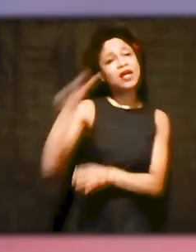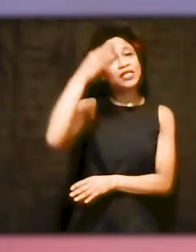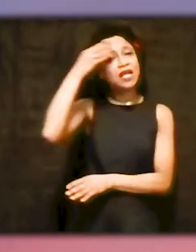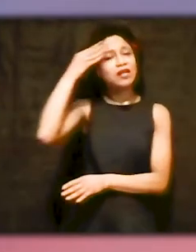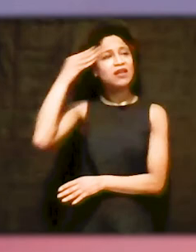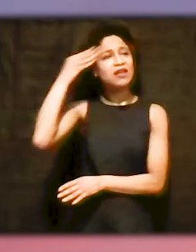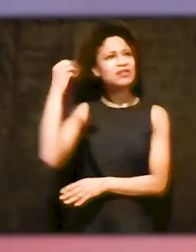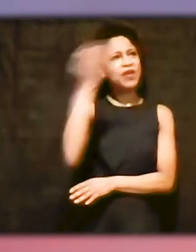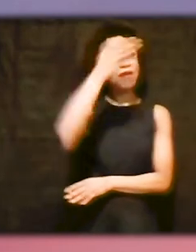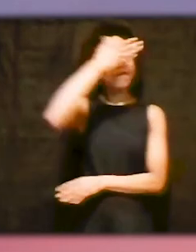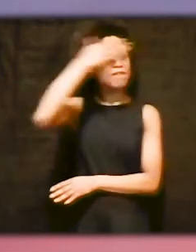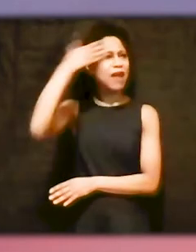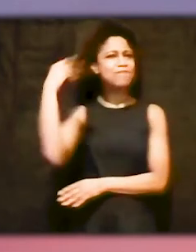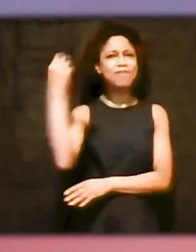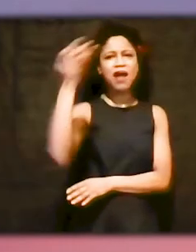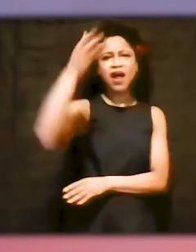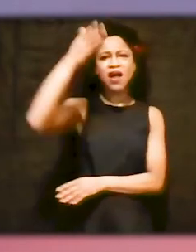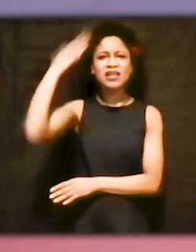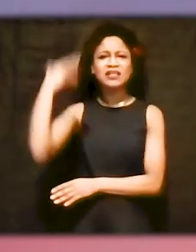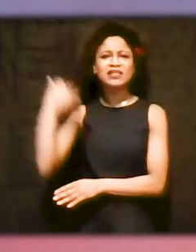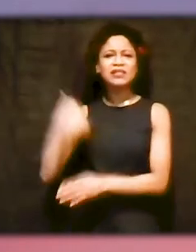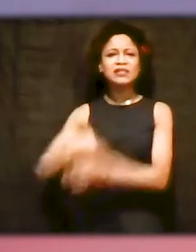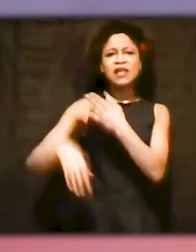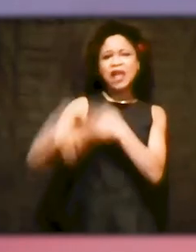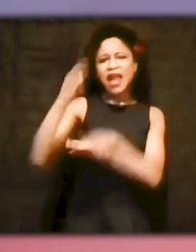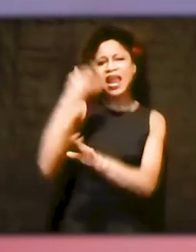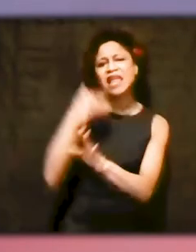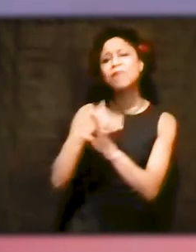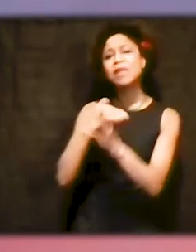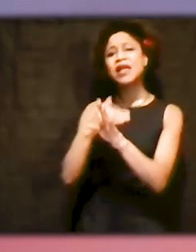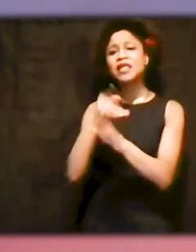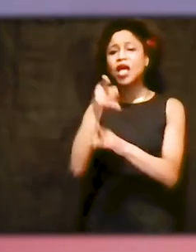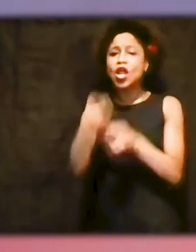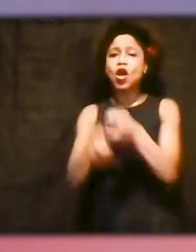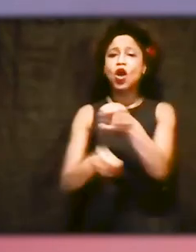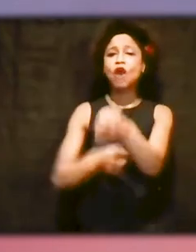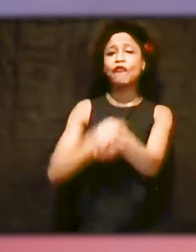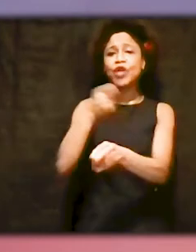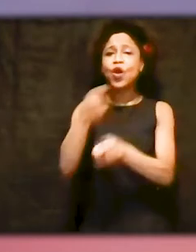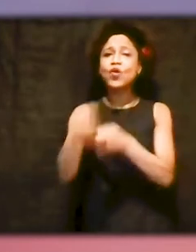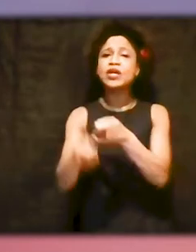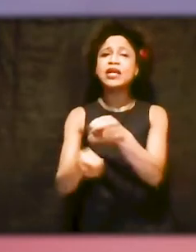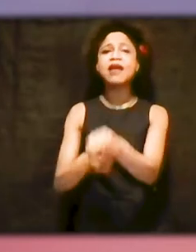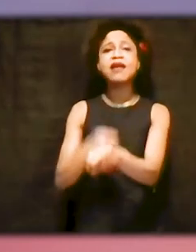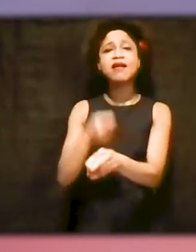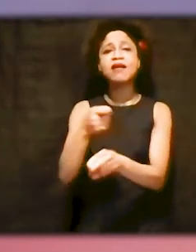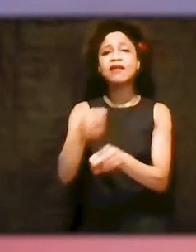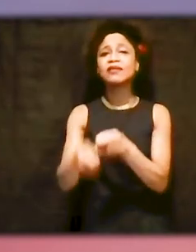a sudden sweep my mind. In the middle of your